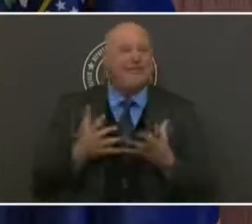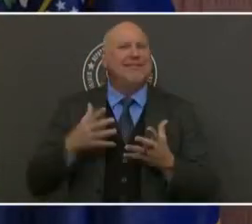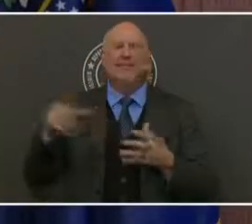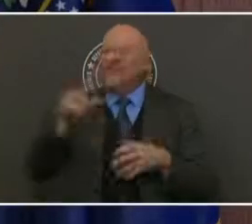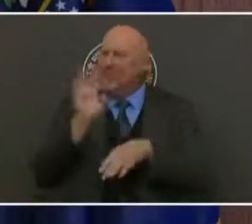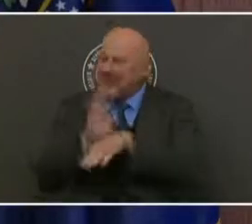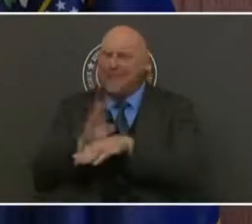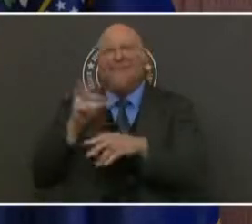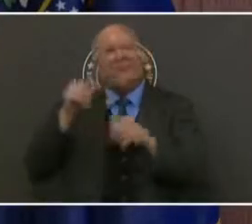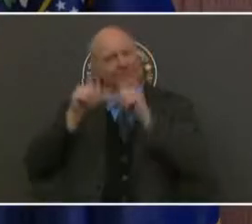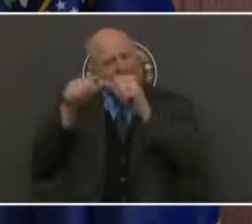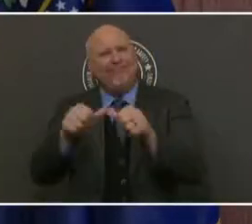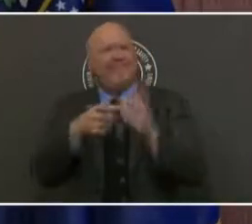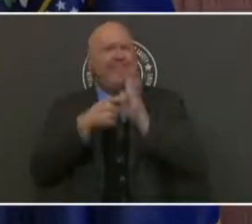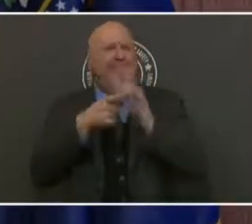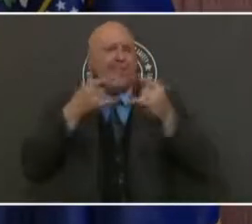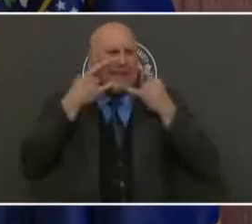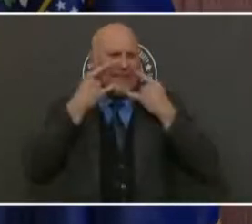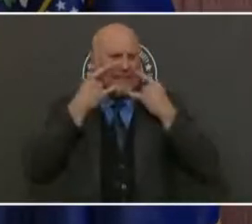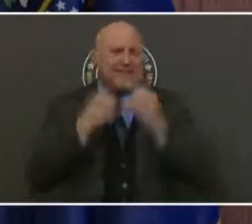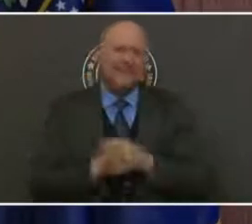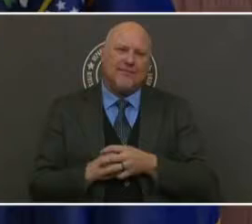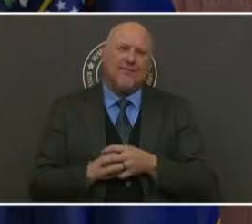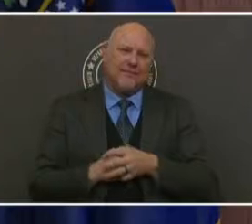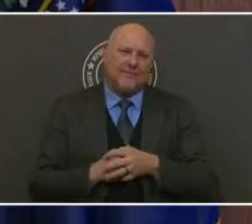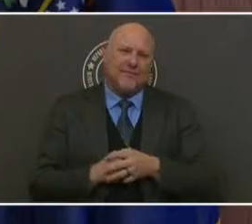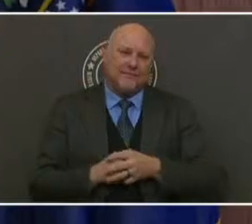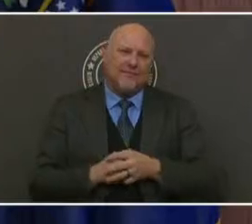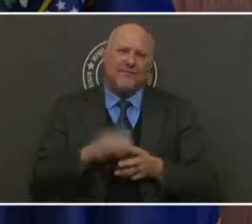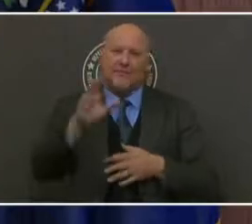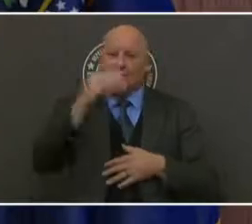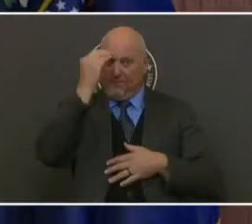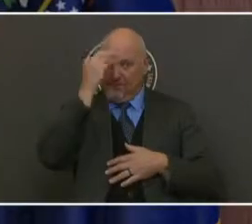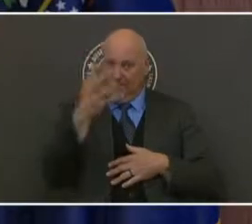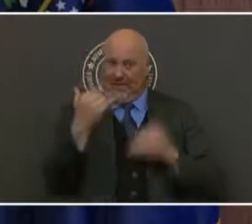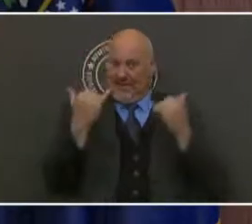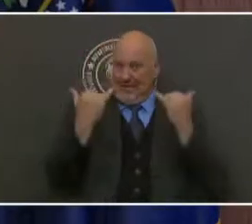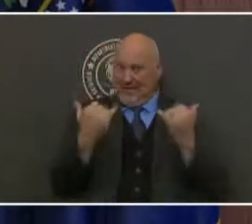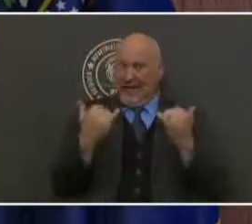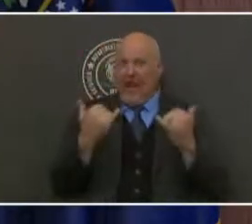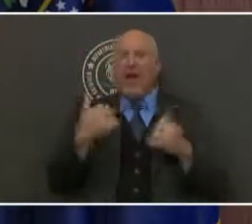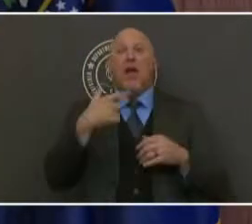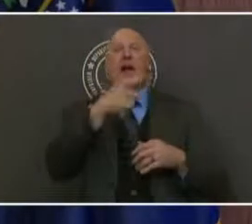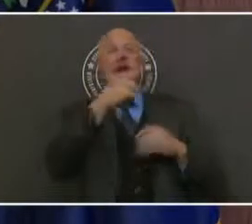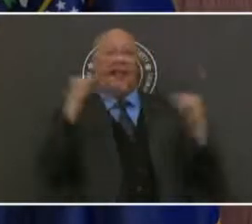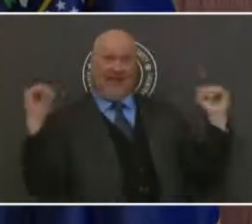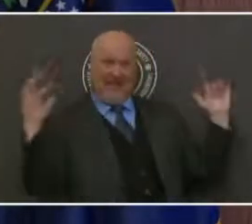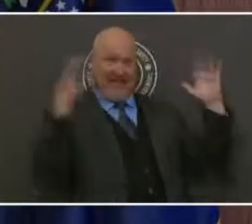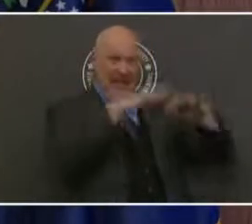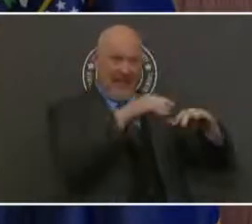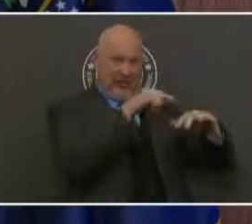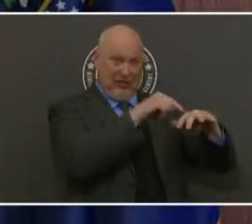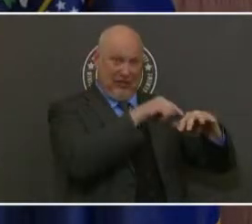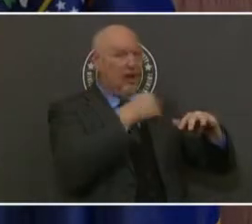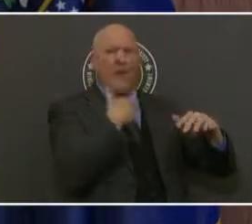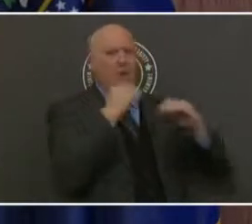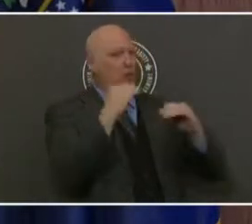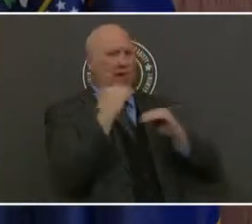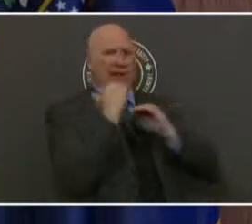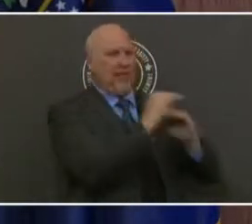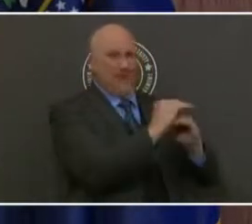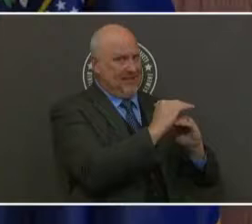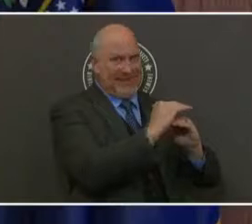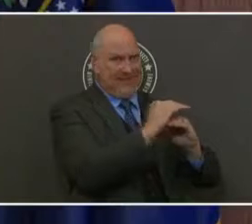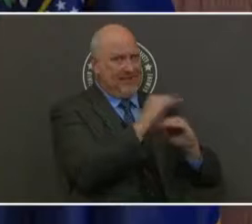limitations anywhere in the state on the number of people that can gather together, as long as they wear masks if there are over 50. That